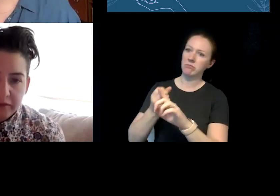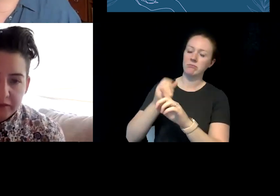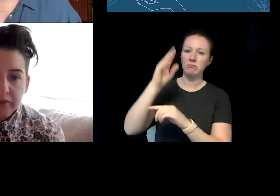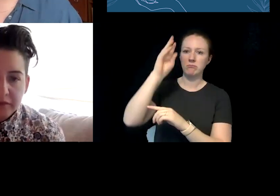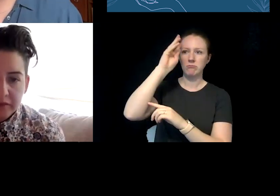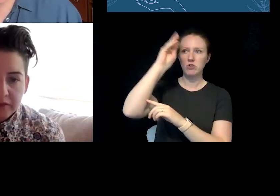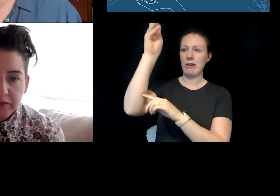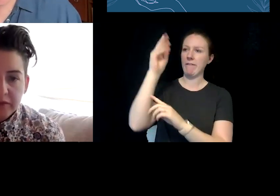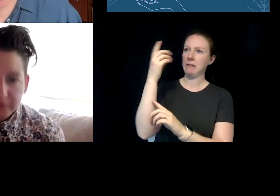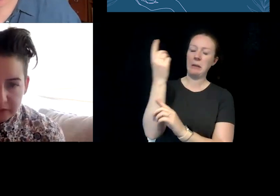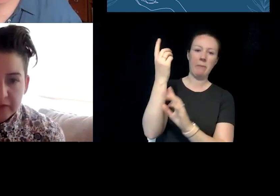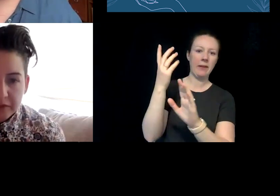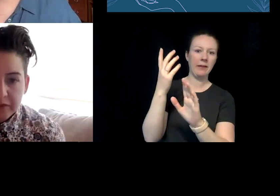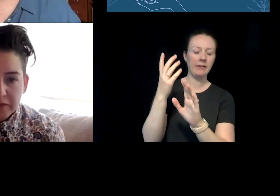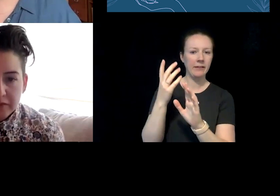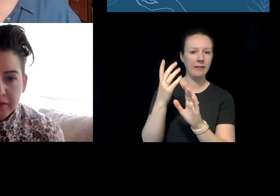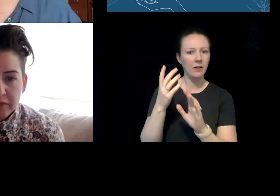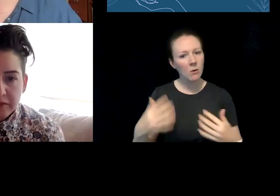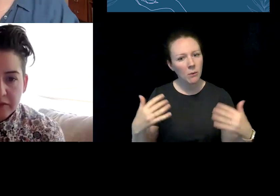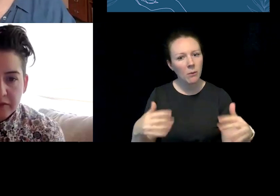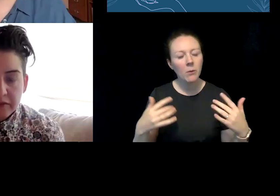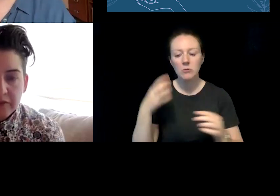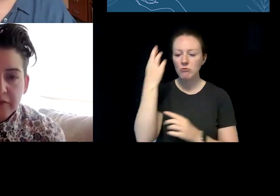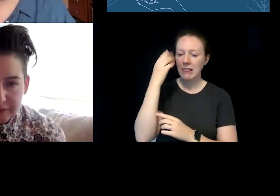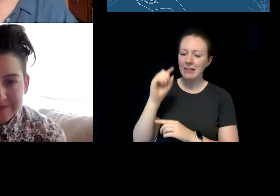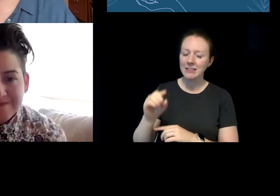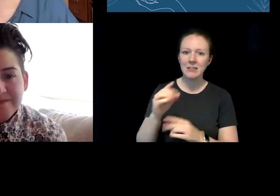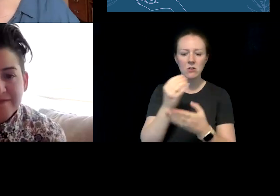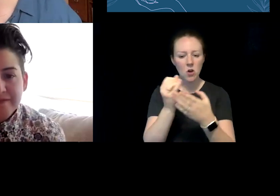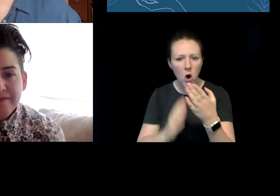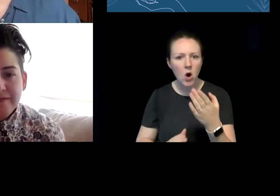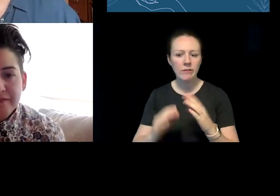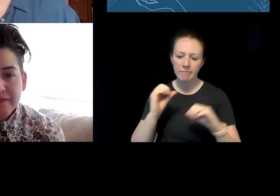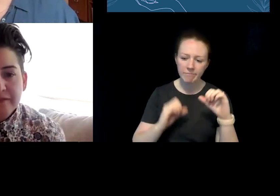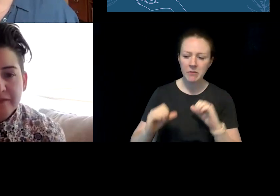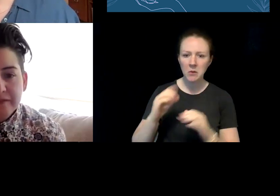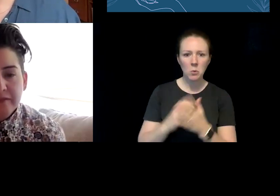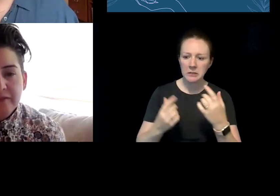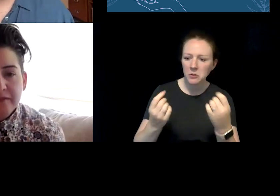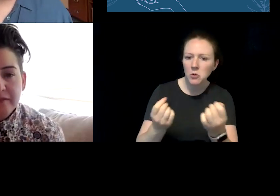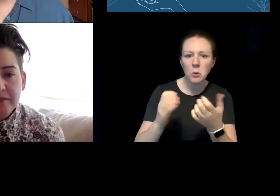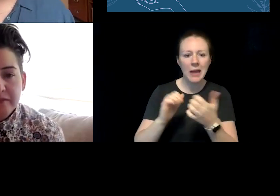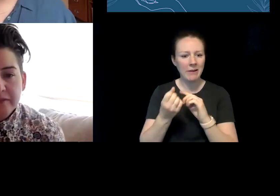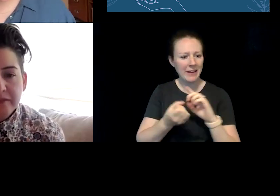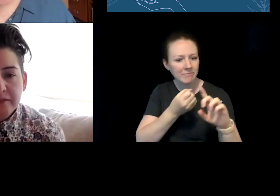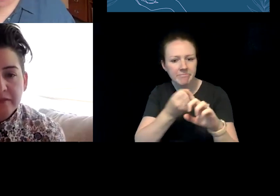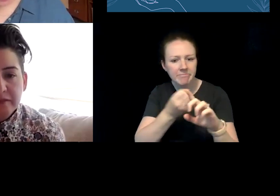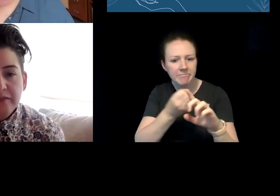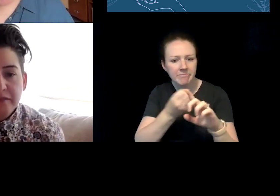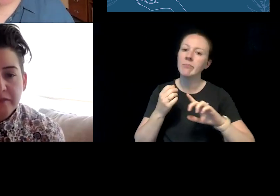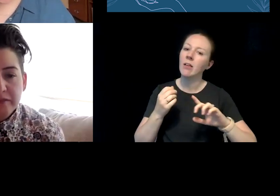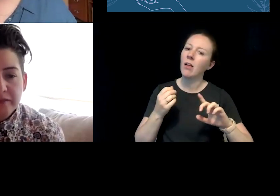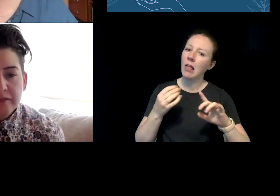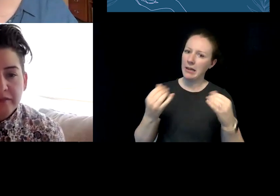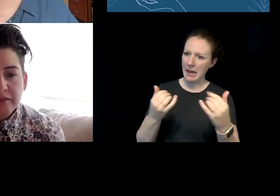what art making can do and feel like and given a voice and seen and heard? So I think to think